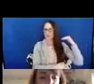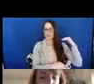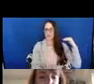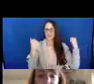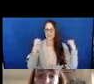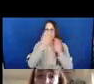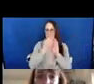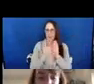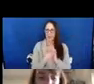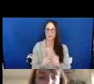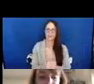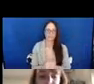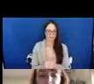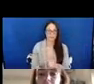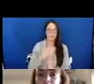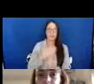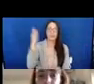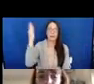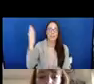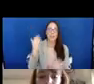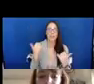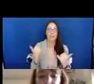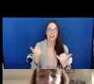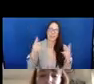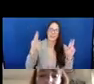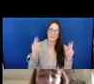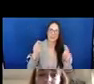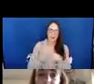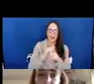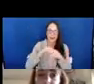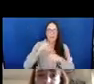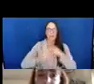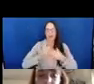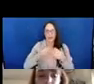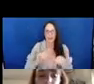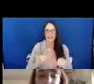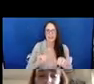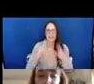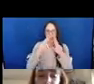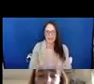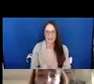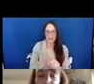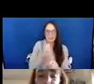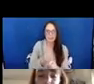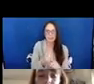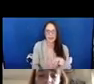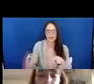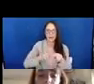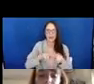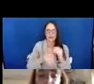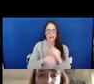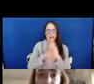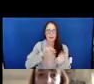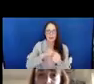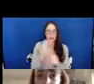Uh, so my talk today is part of a work in progress analyzing the impact of increasing telemedicine use on the